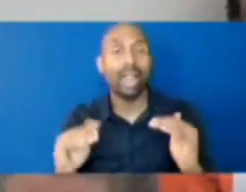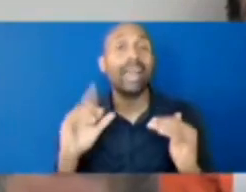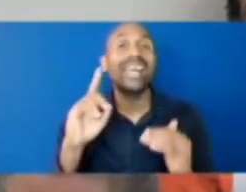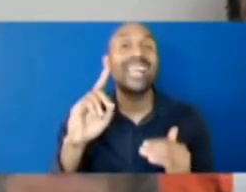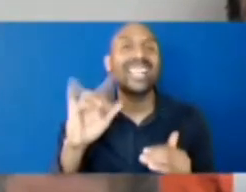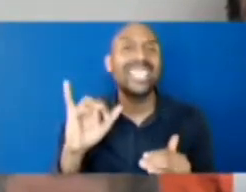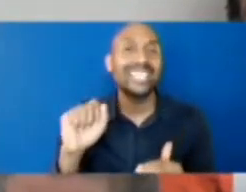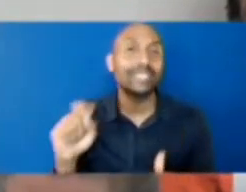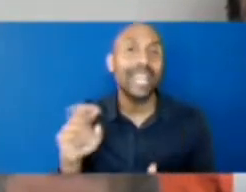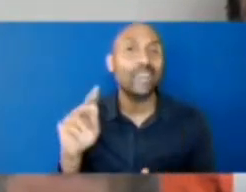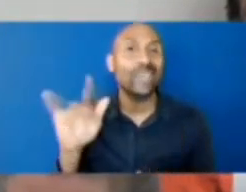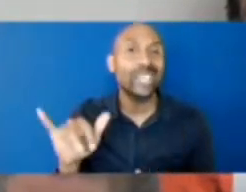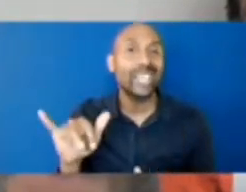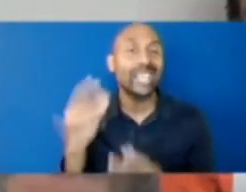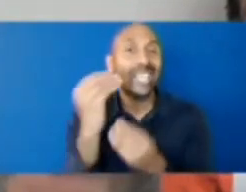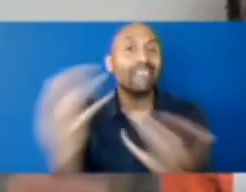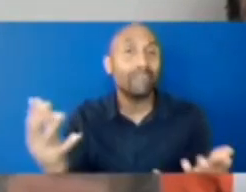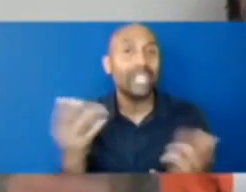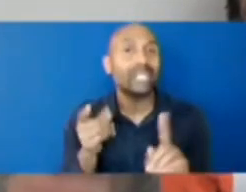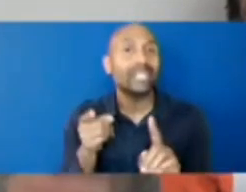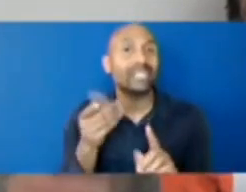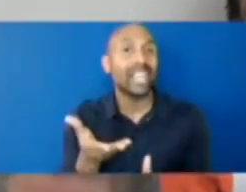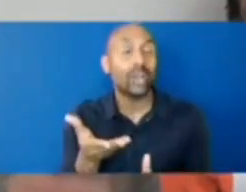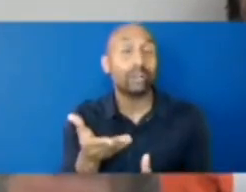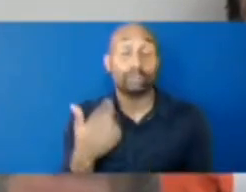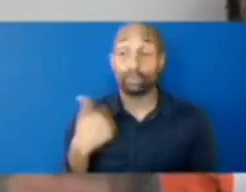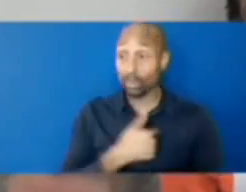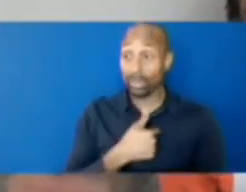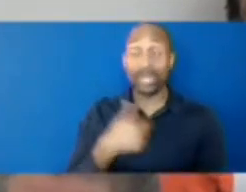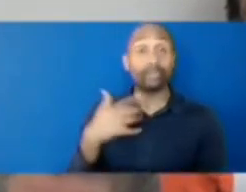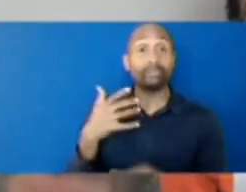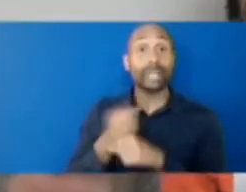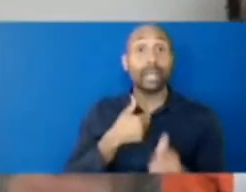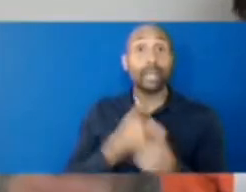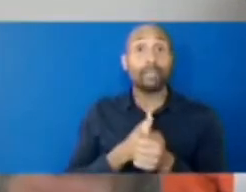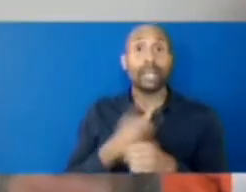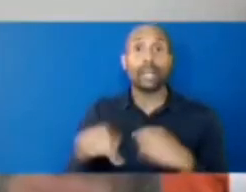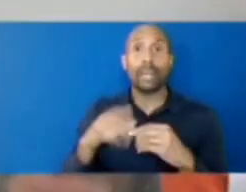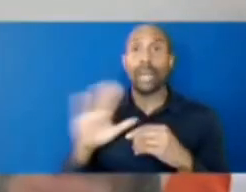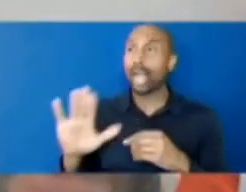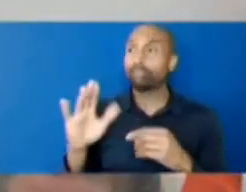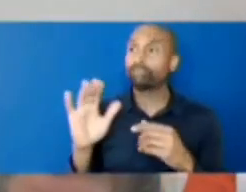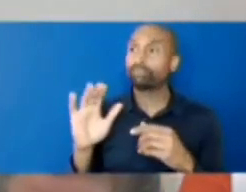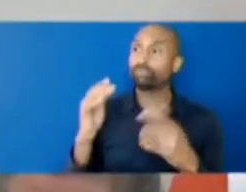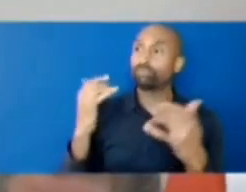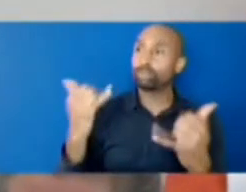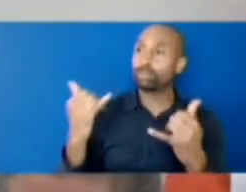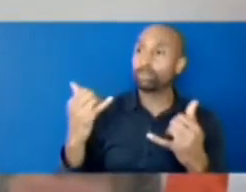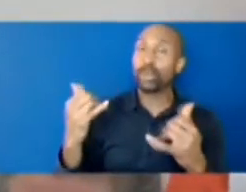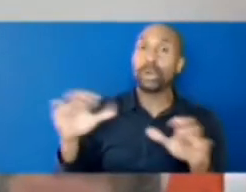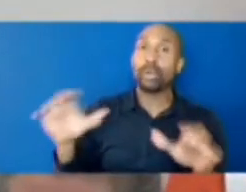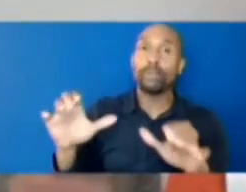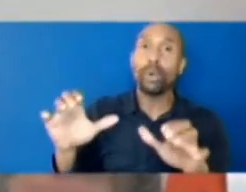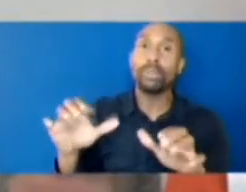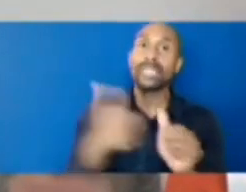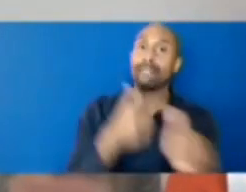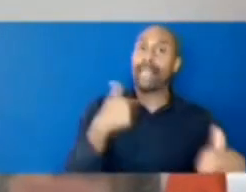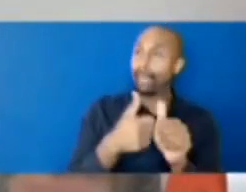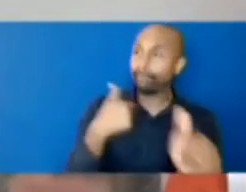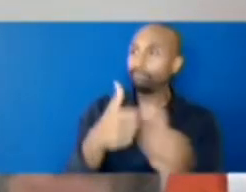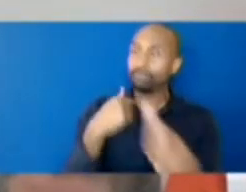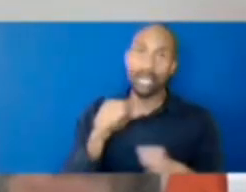how your current performance lags behind other targets. We have seen statistics about how,